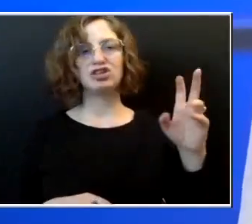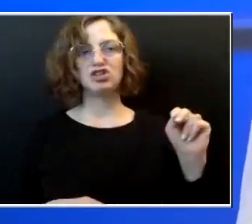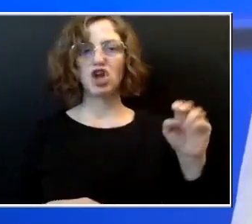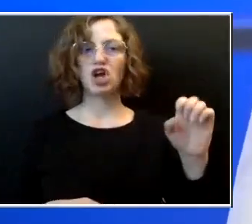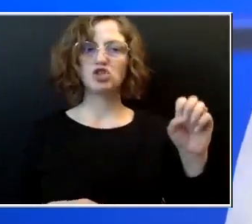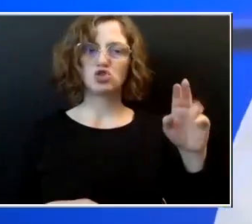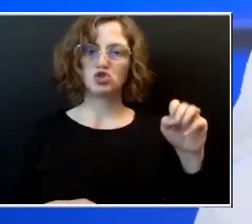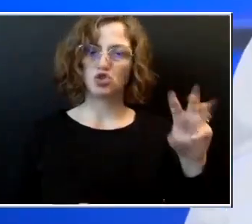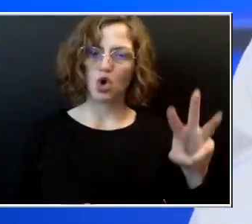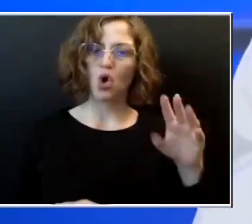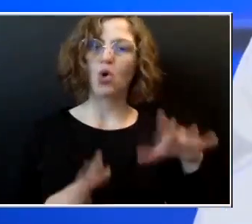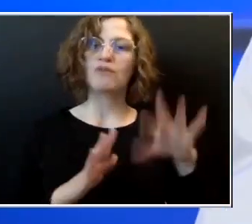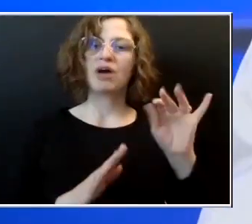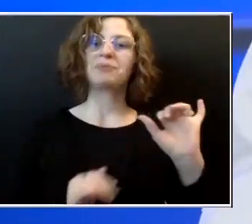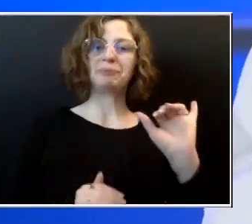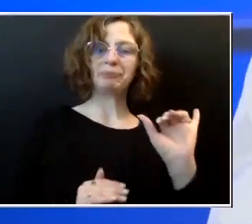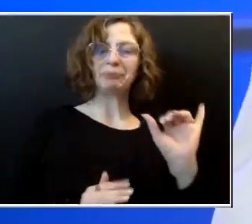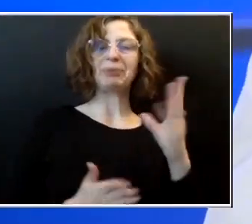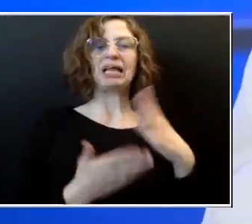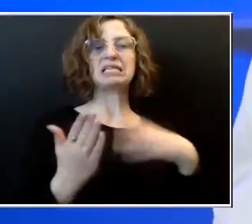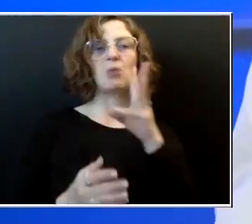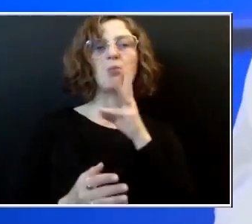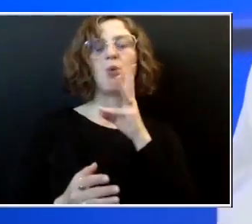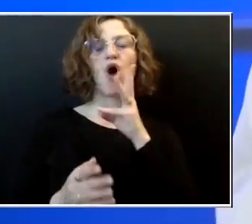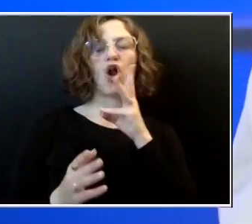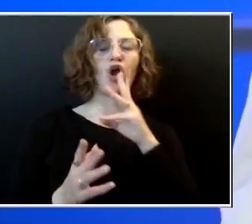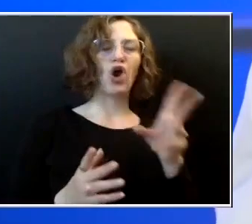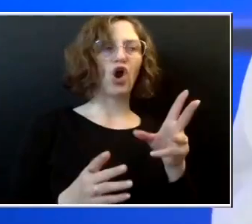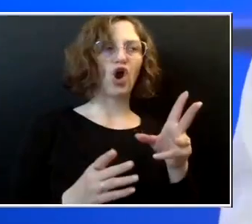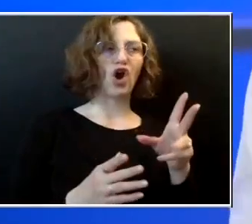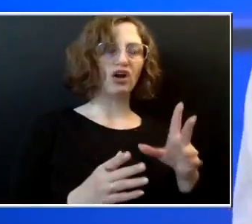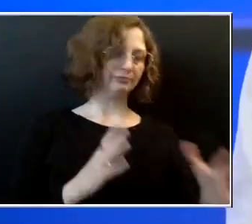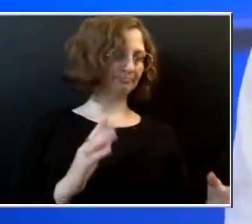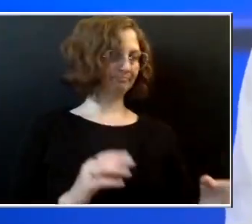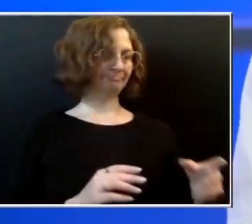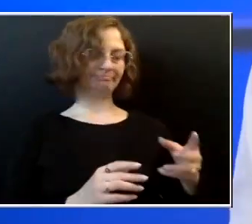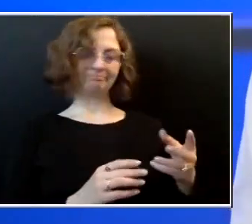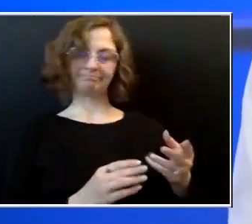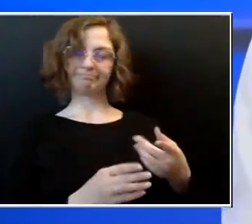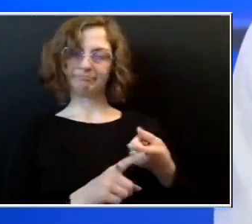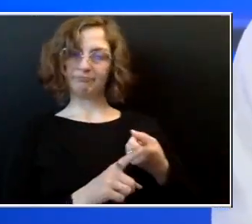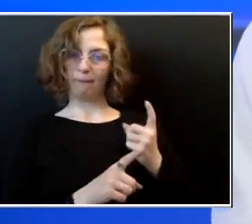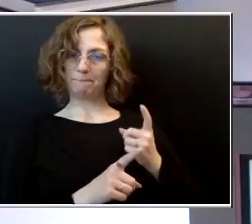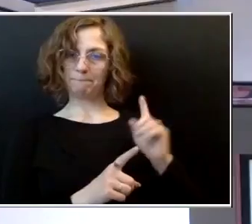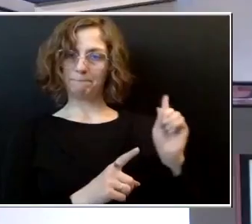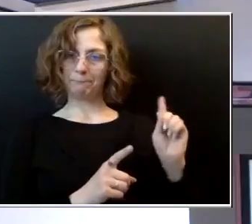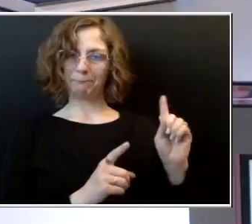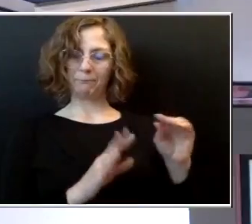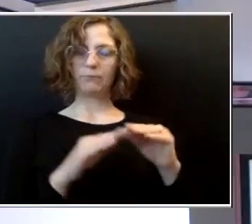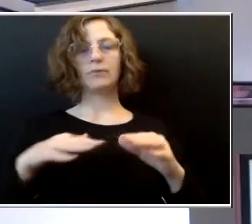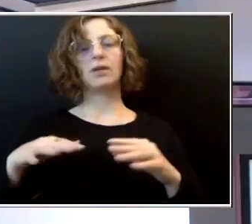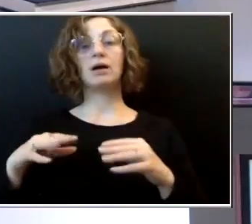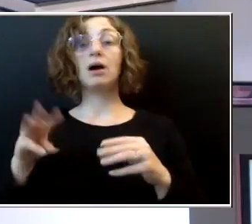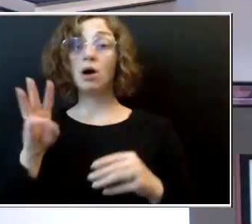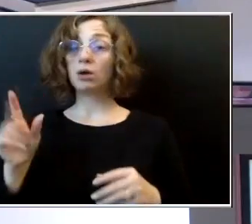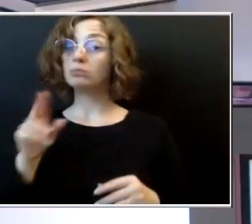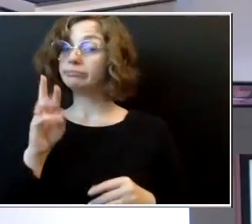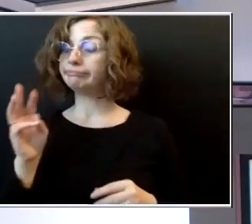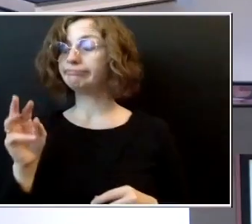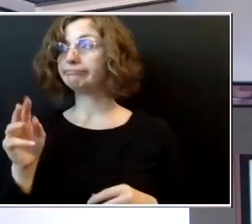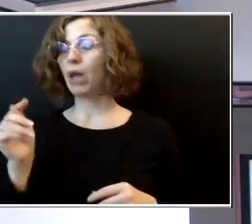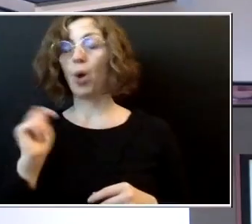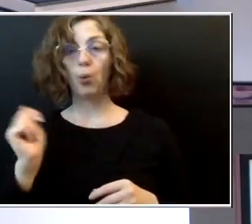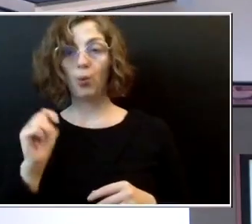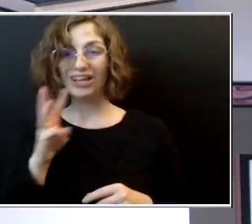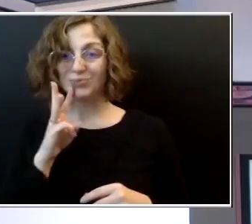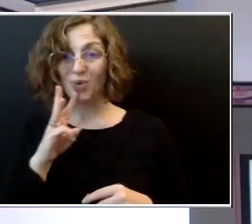then created a map of London showing where cholera hit and mapped it against the water supply. Kind of like how we followed COVID down the interstate routes